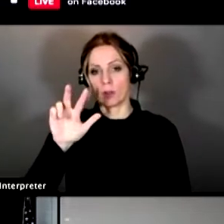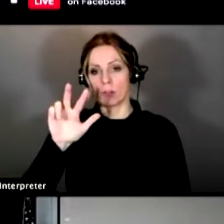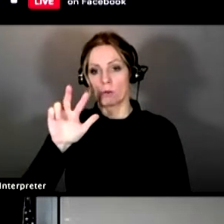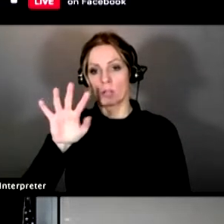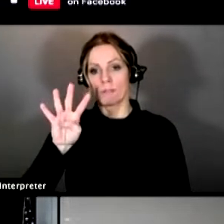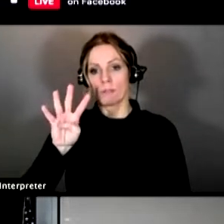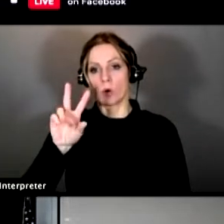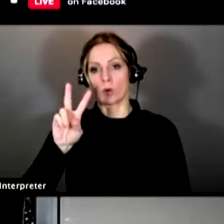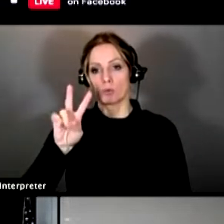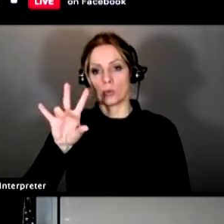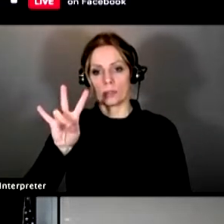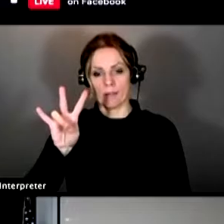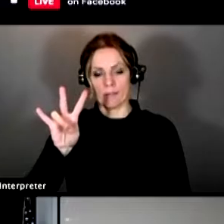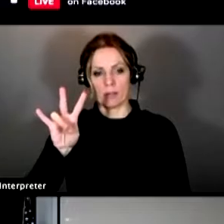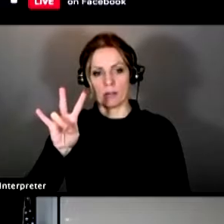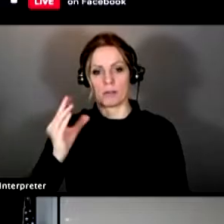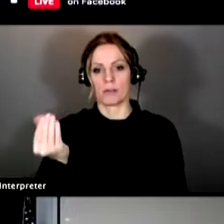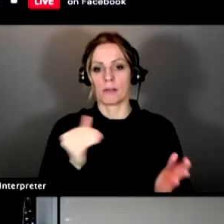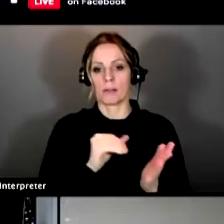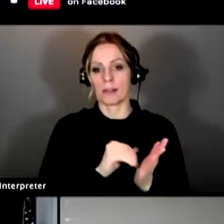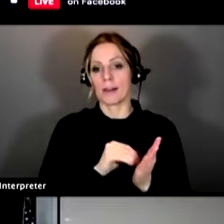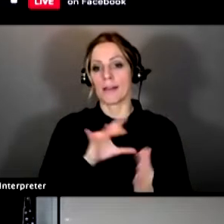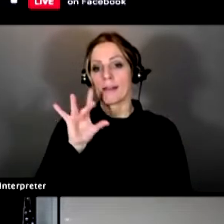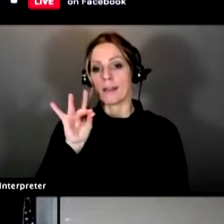888-410-3427. That's